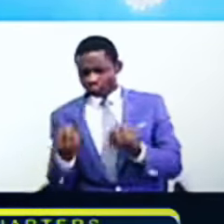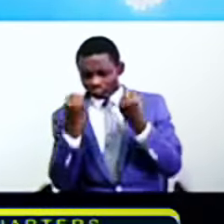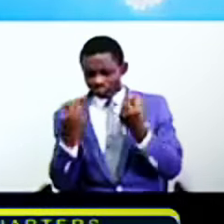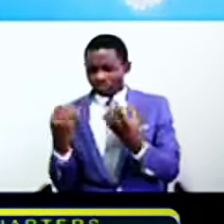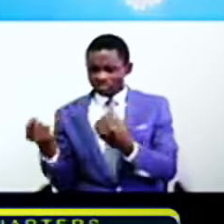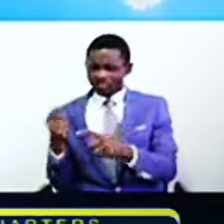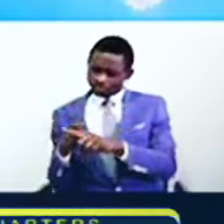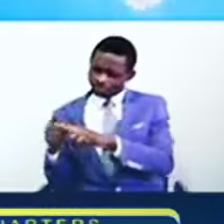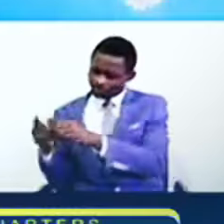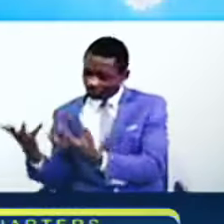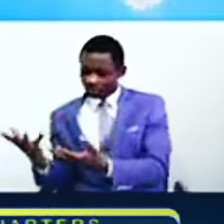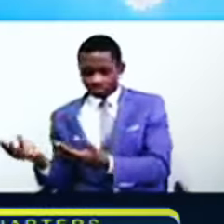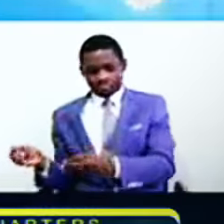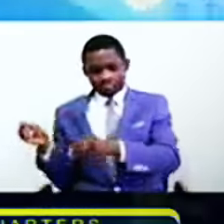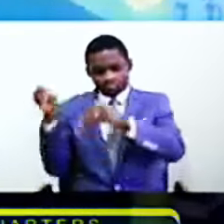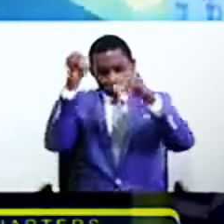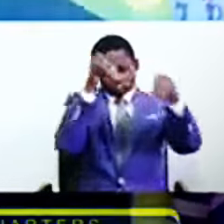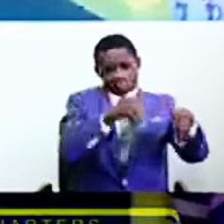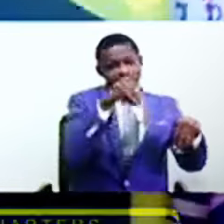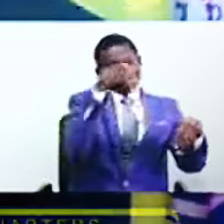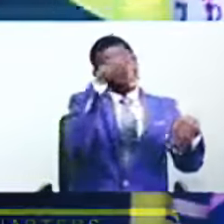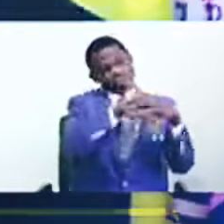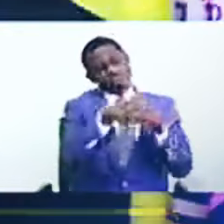The scripture says, now to each of us.